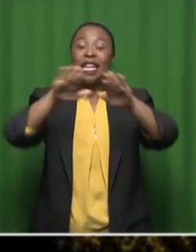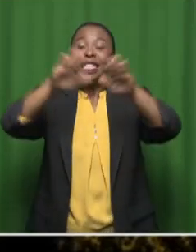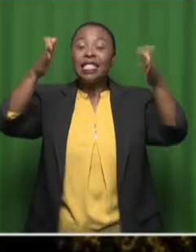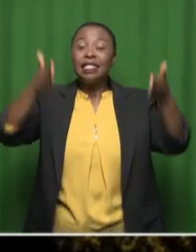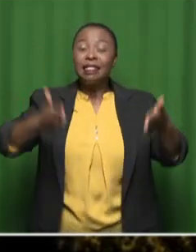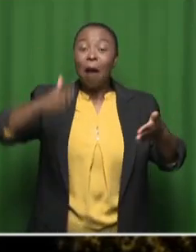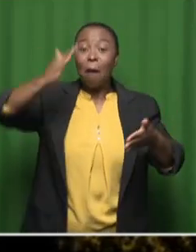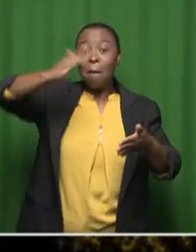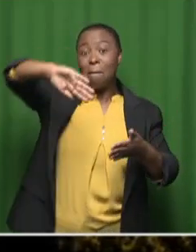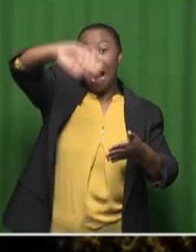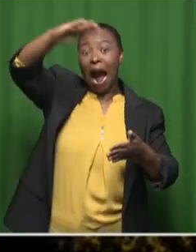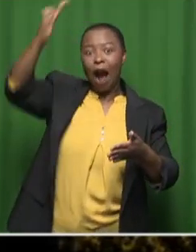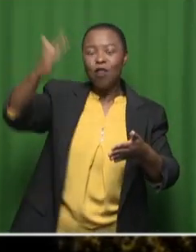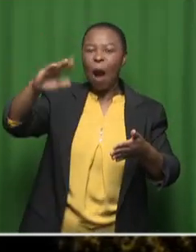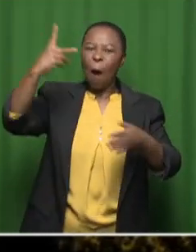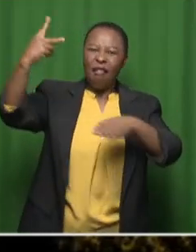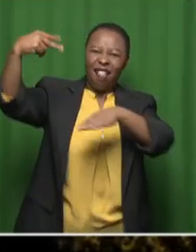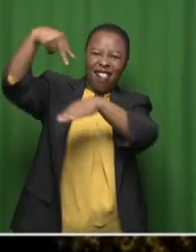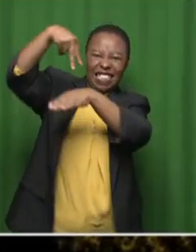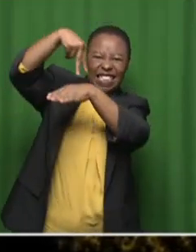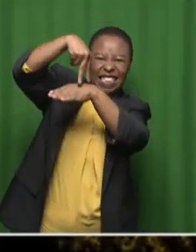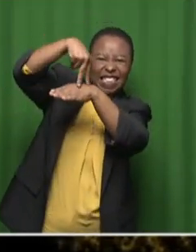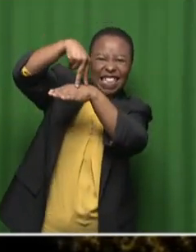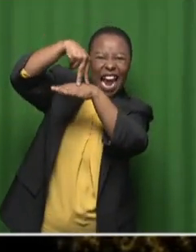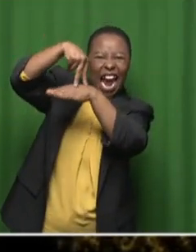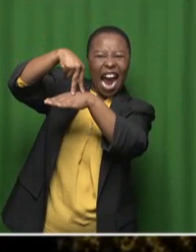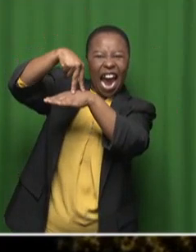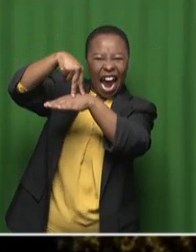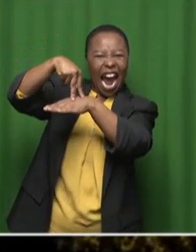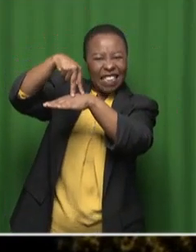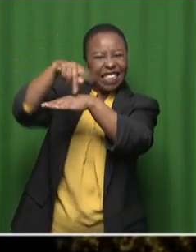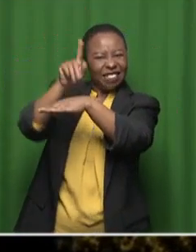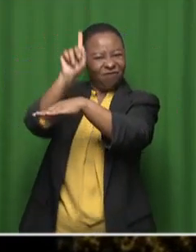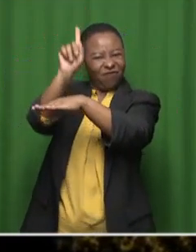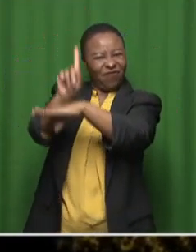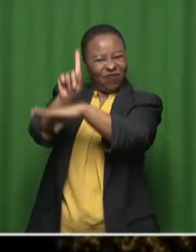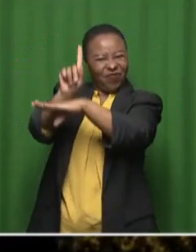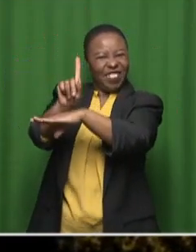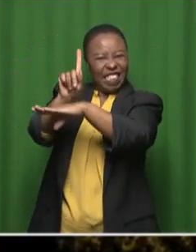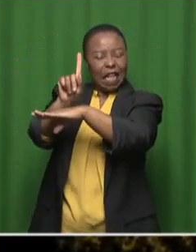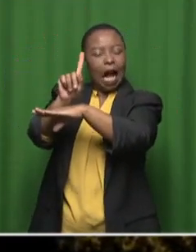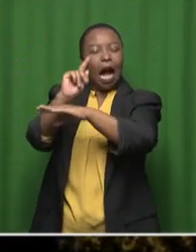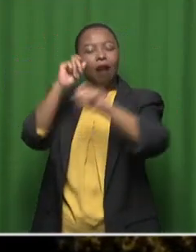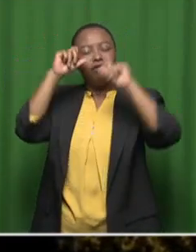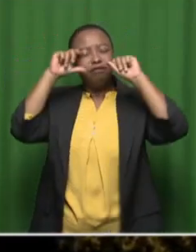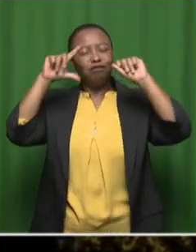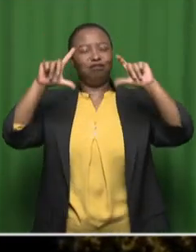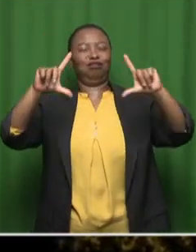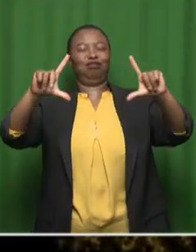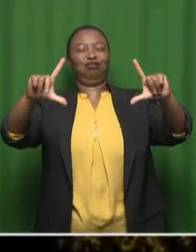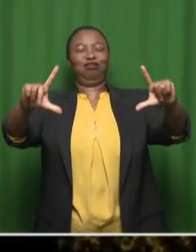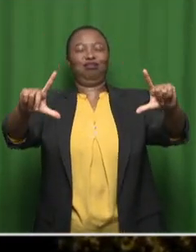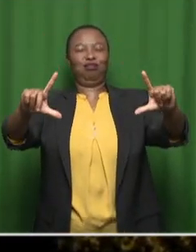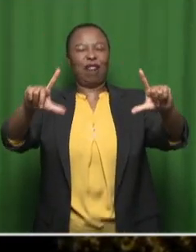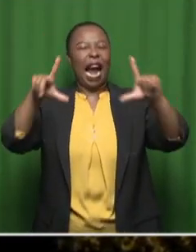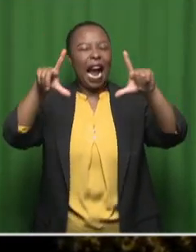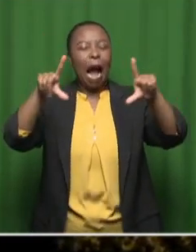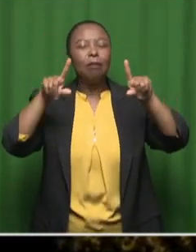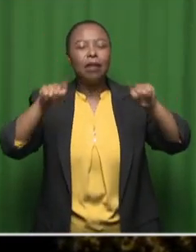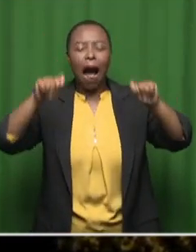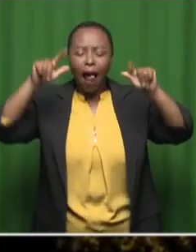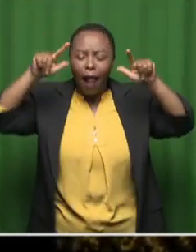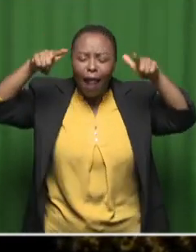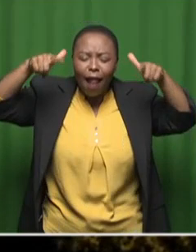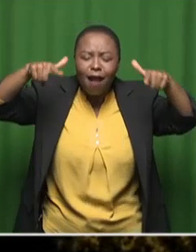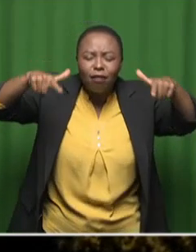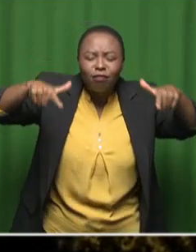when you're standing up there, Mariska, and you have that aerial view of Cape Town and you're looking down on